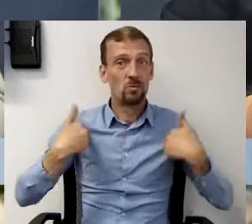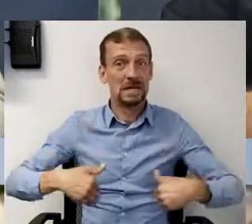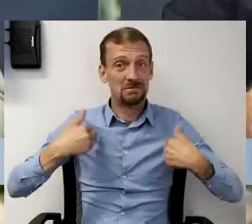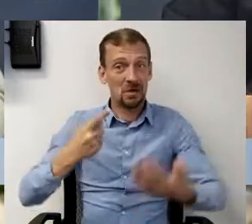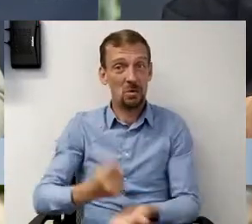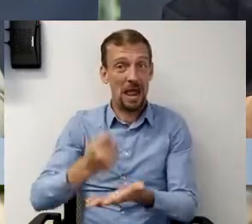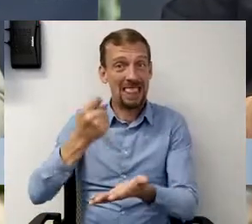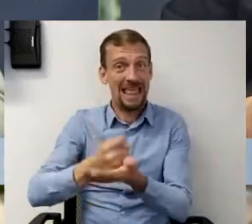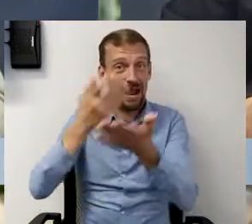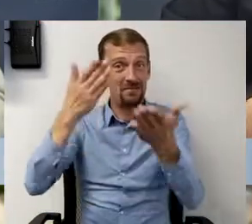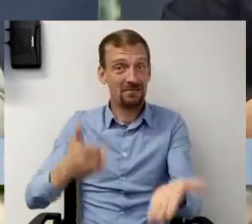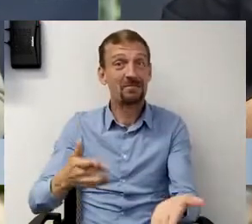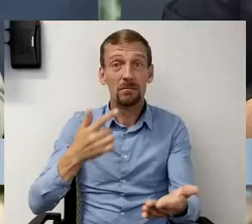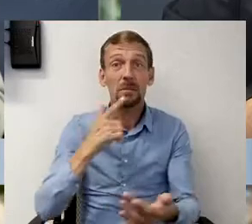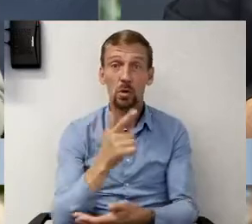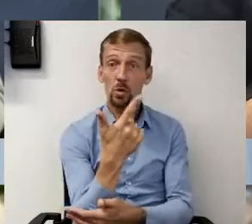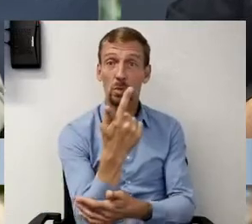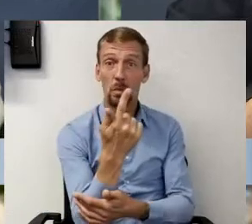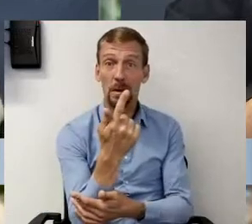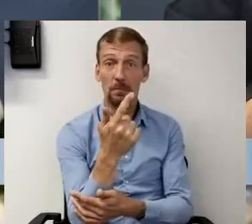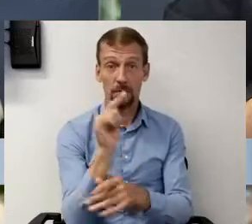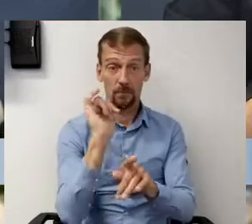So, but 21 of them.